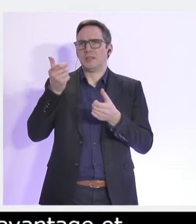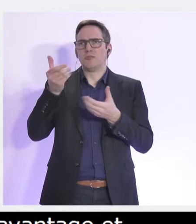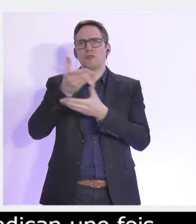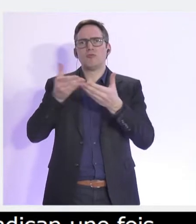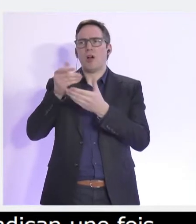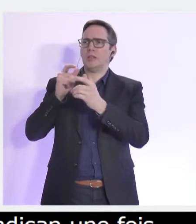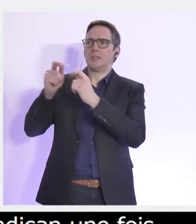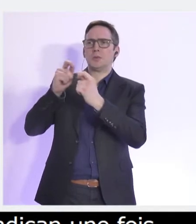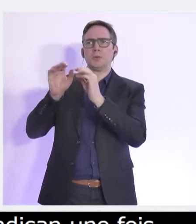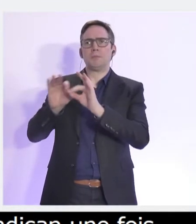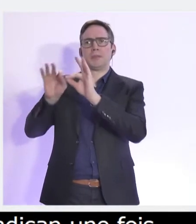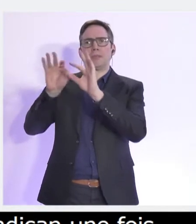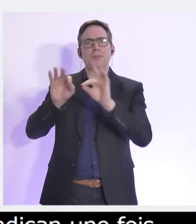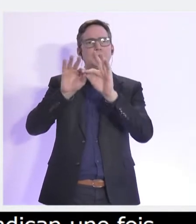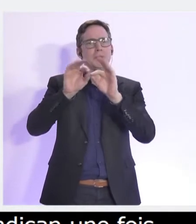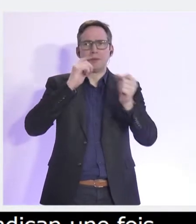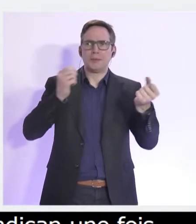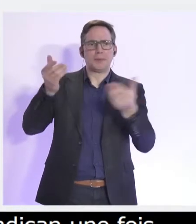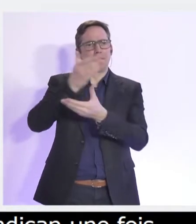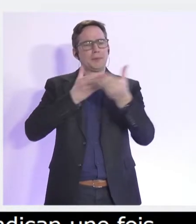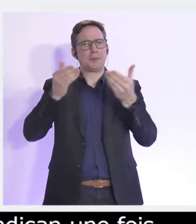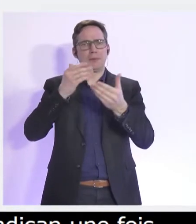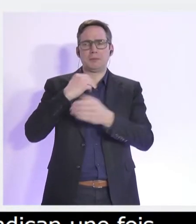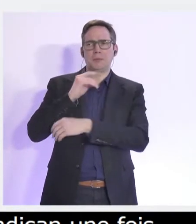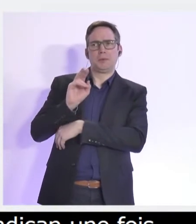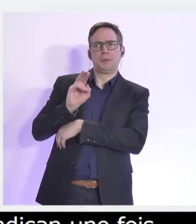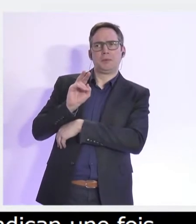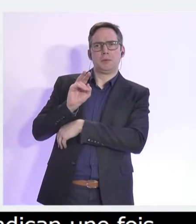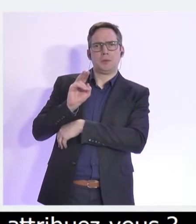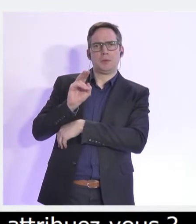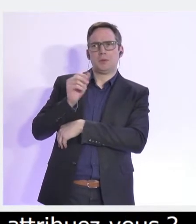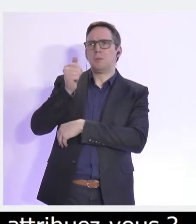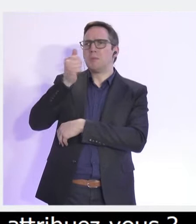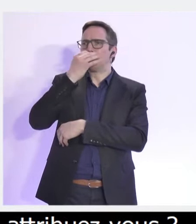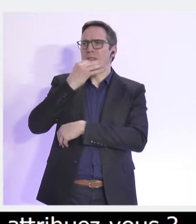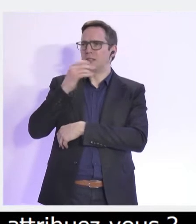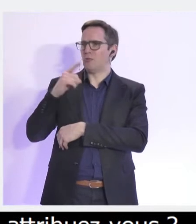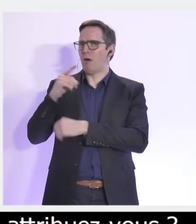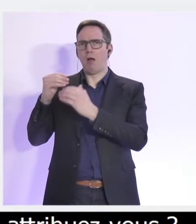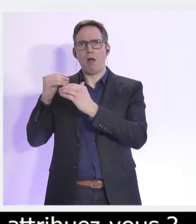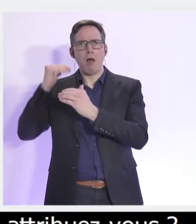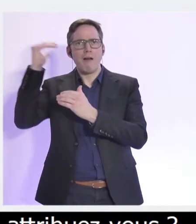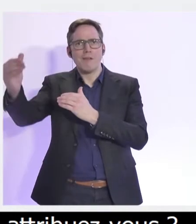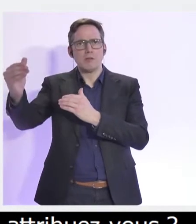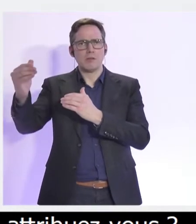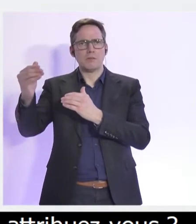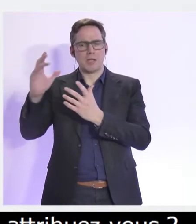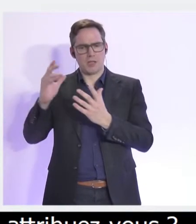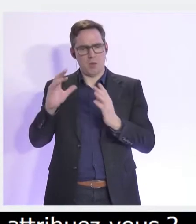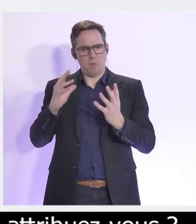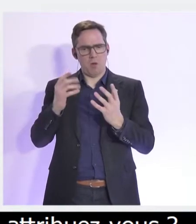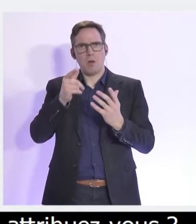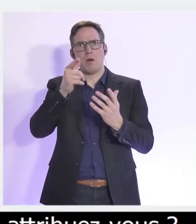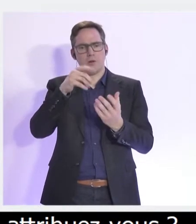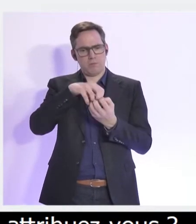And how do you think you're going to optimize this? I mean, this platform that you're talking about, you're going to